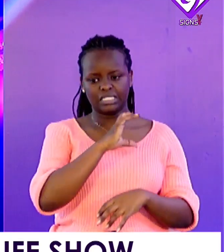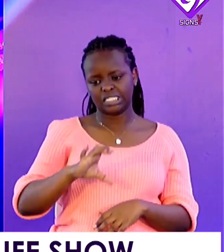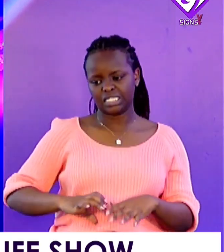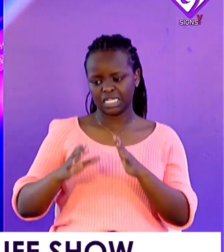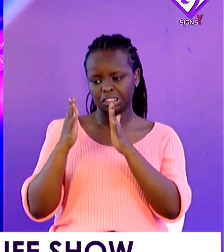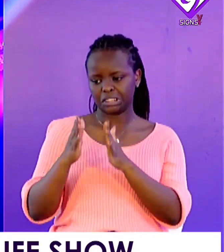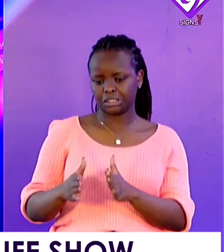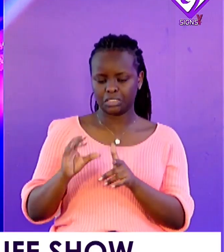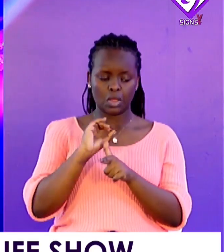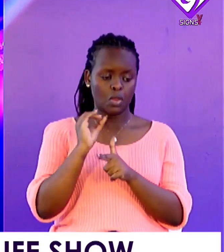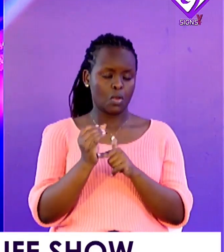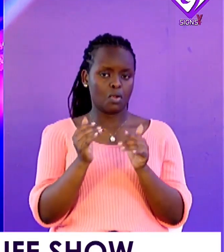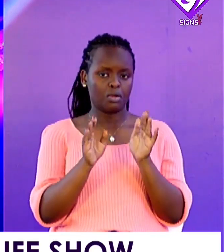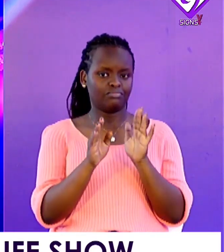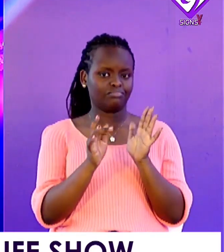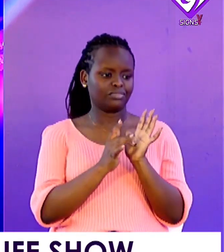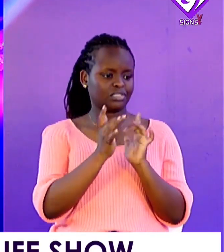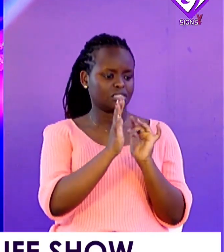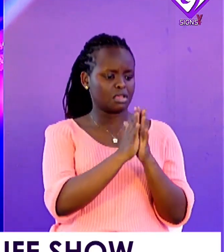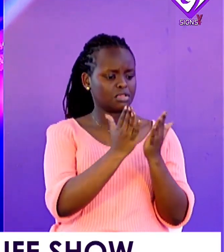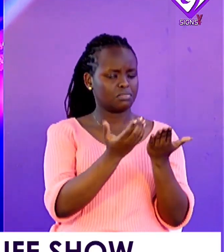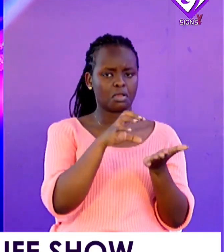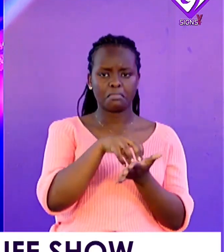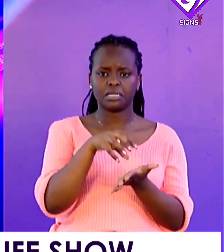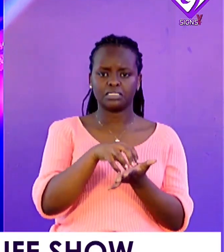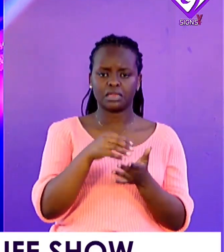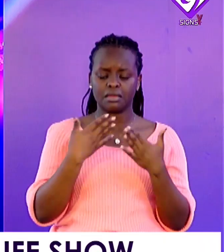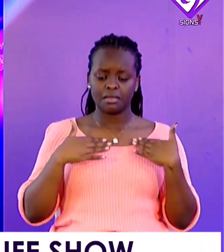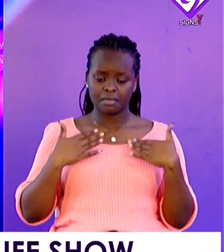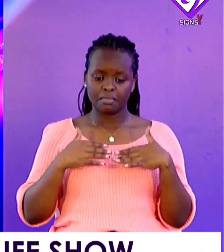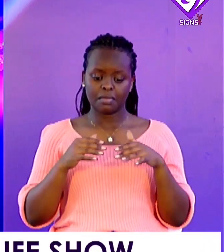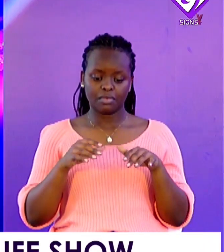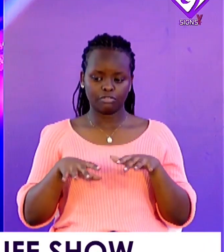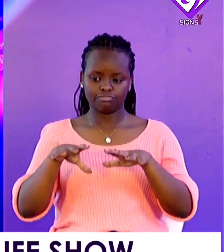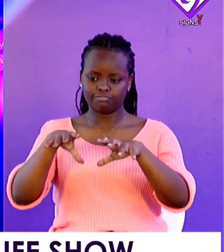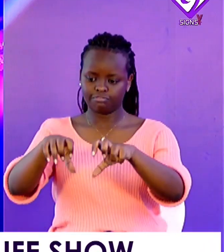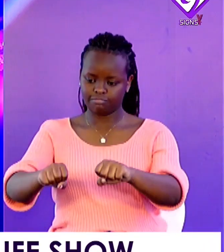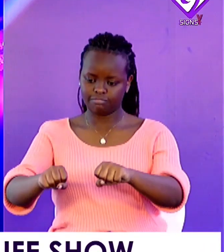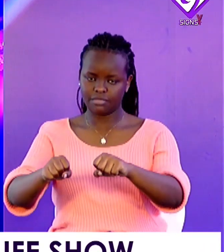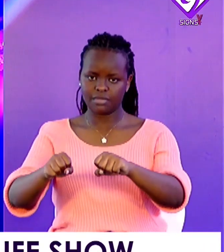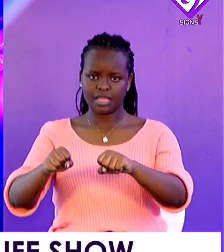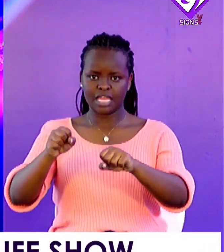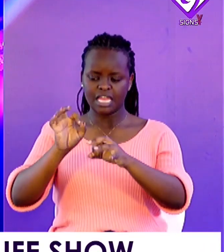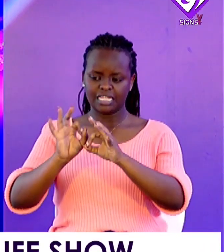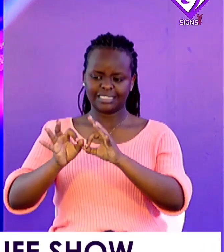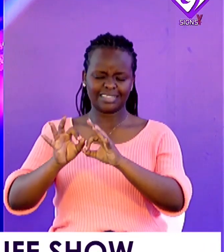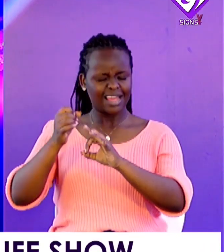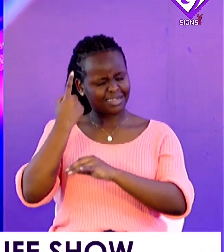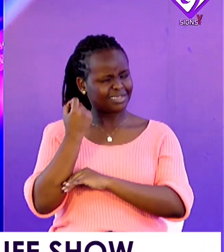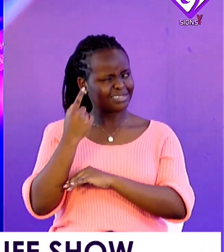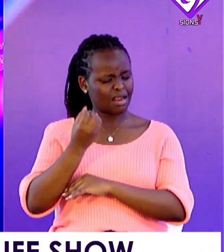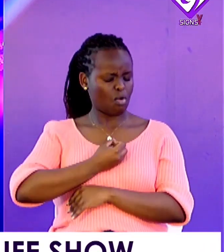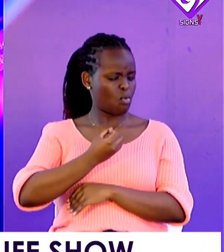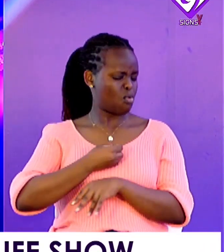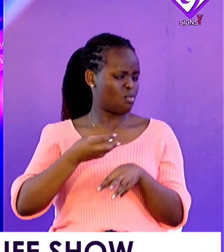or biblical matters that somebody may have taken upon themselves to interpret in their own ways.